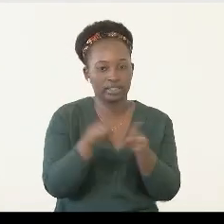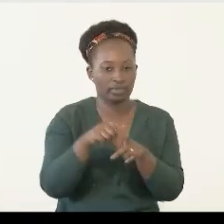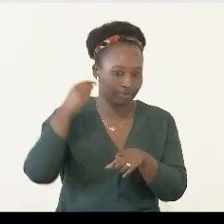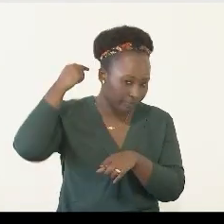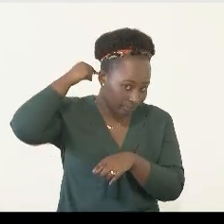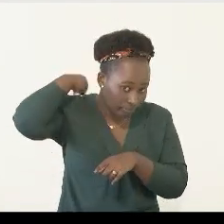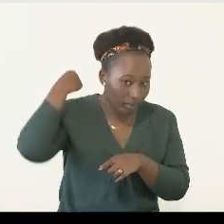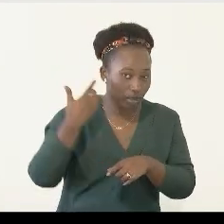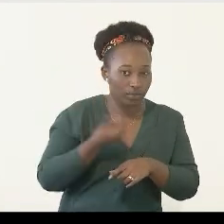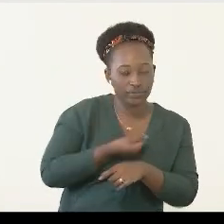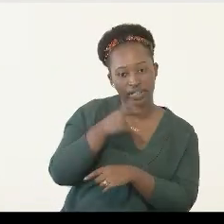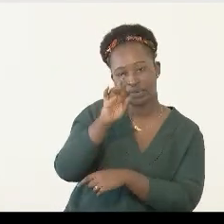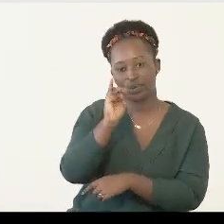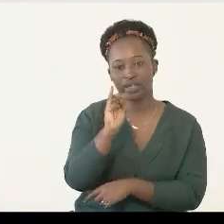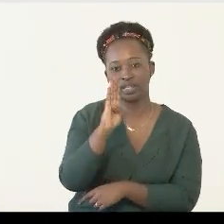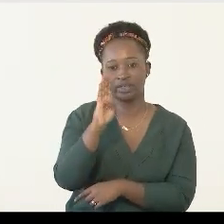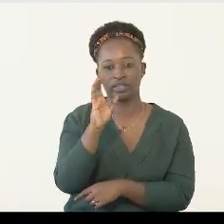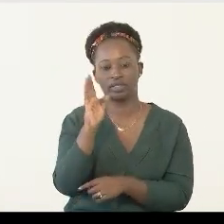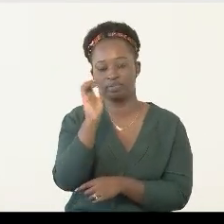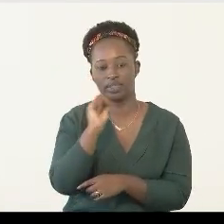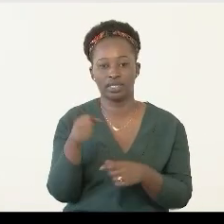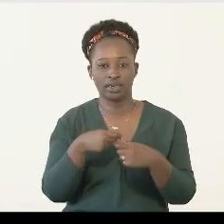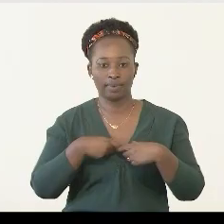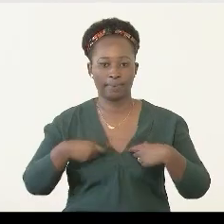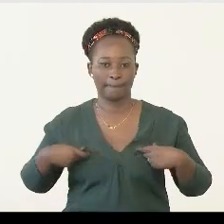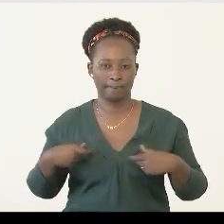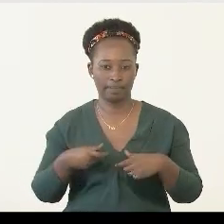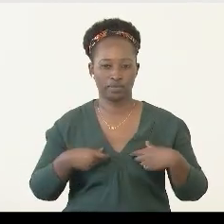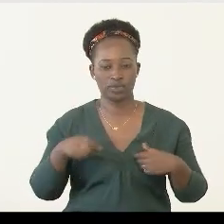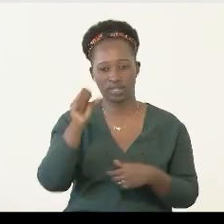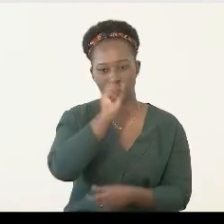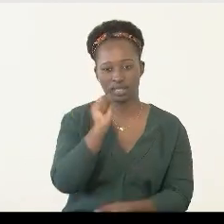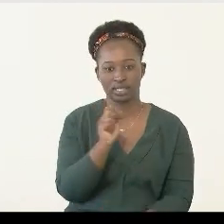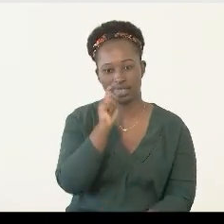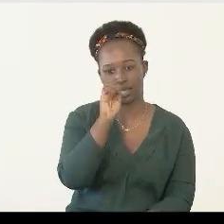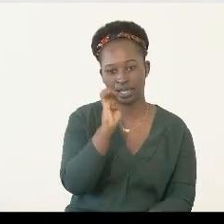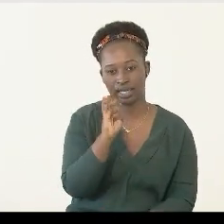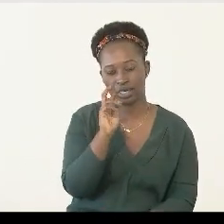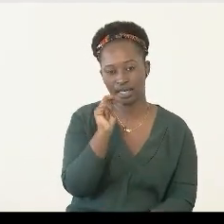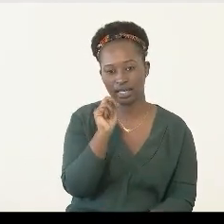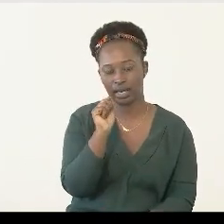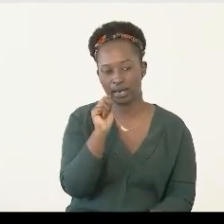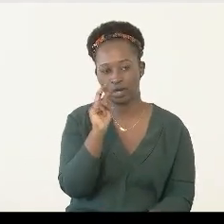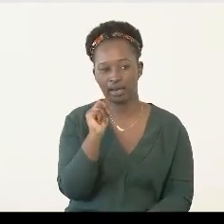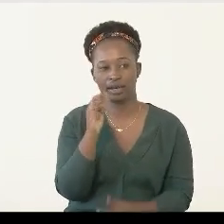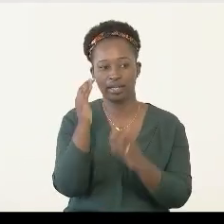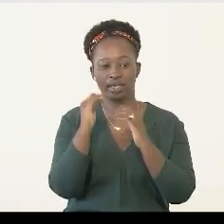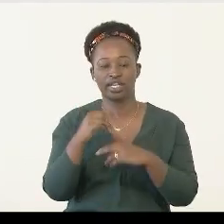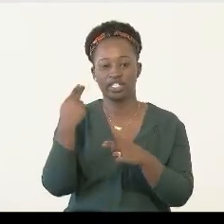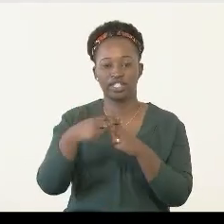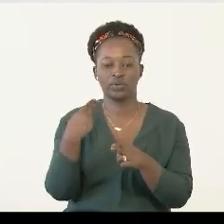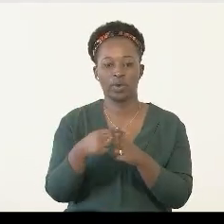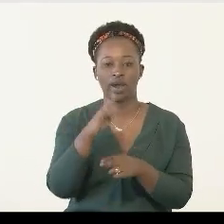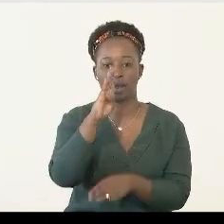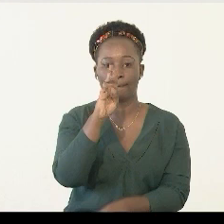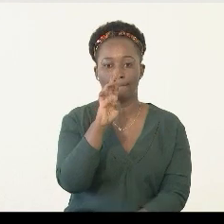the ribs which are attached to the sternum. Do you know another name for the sternum? Breastbone.